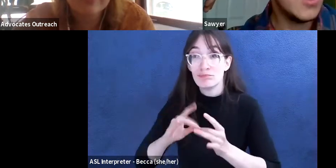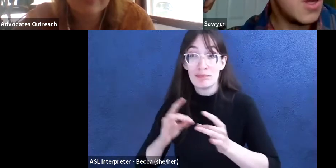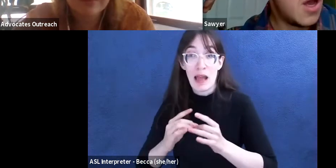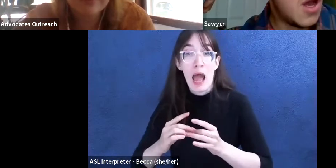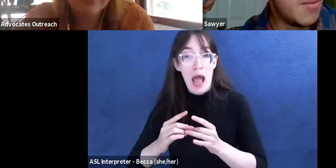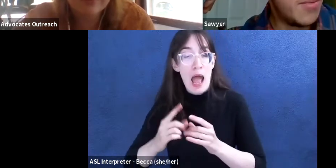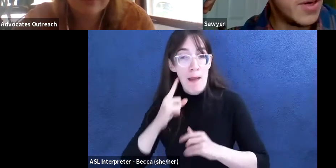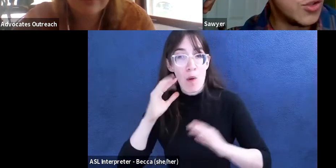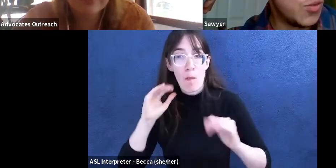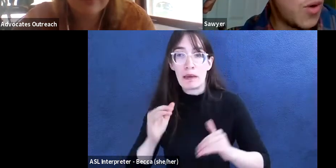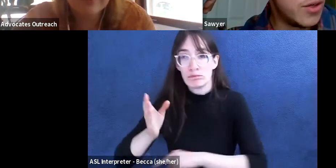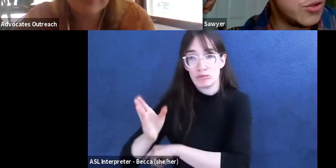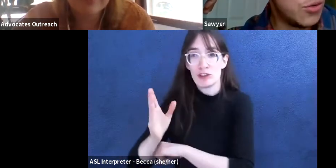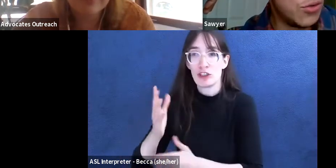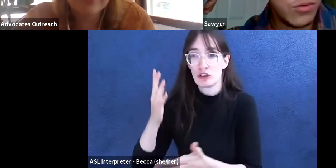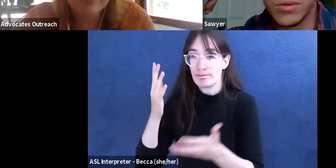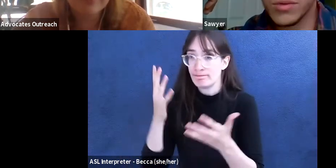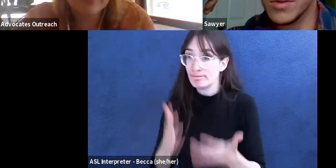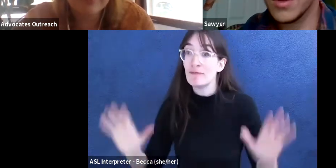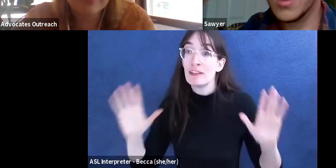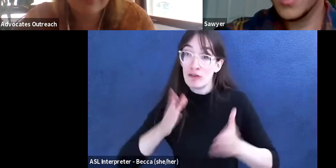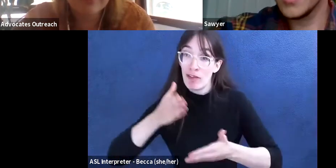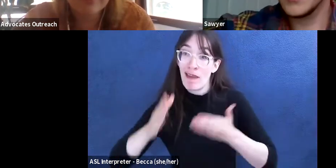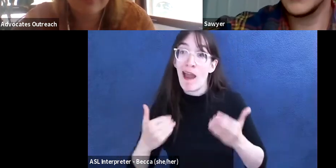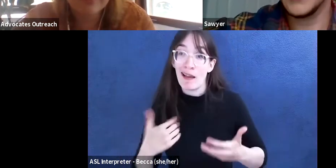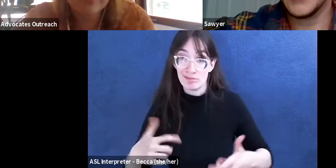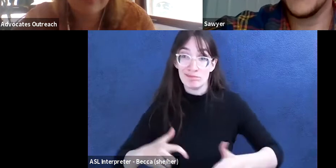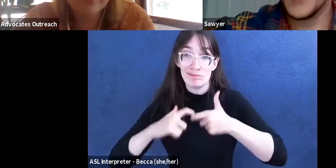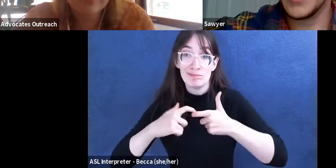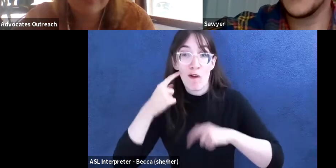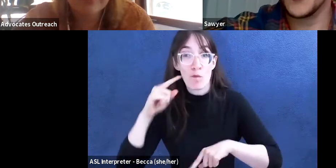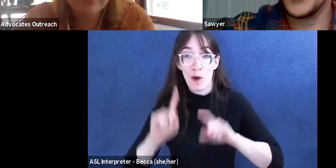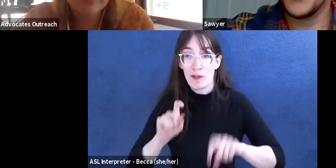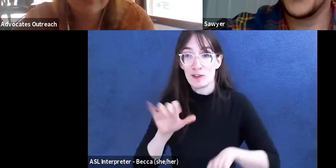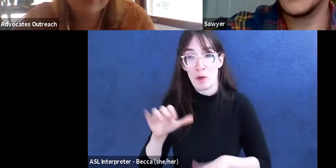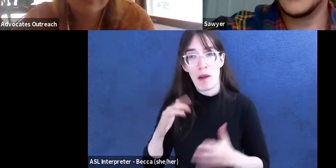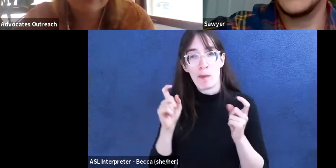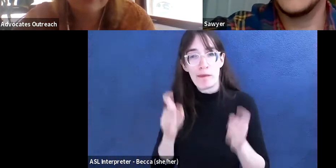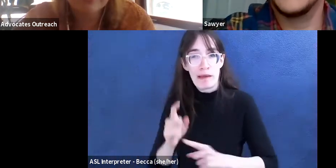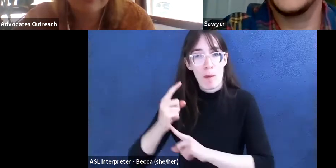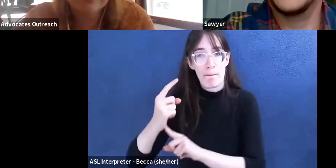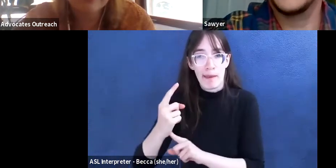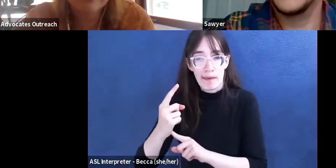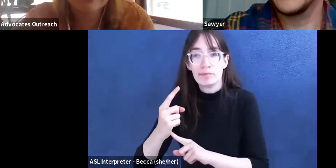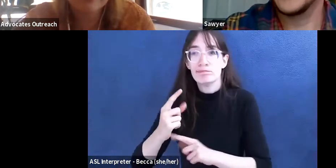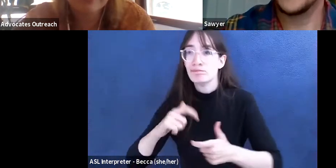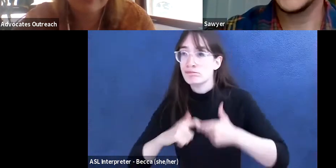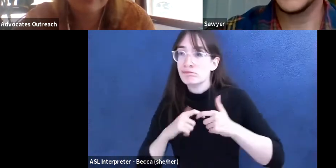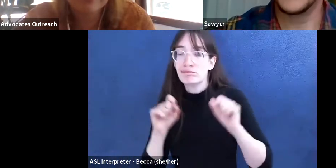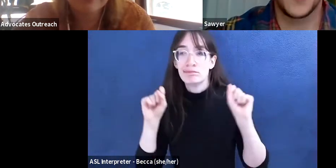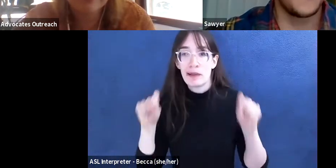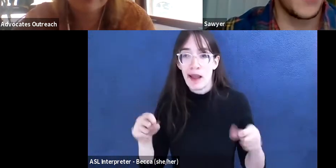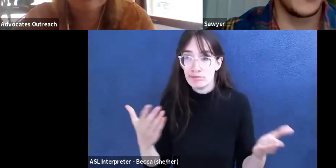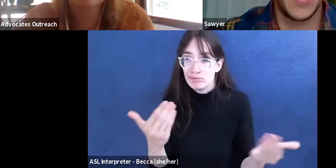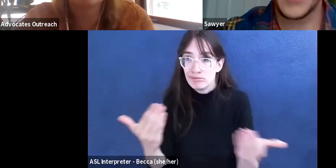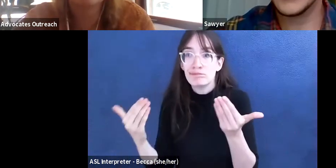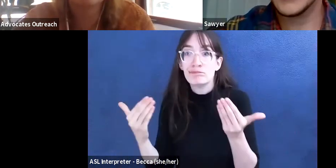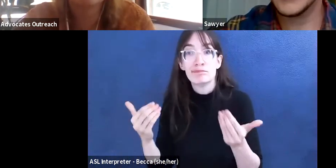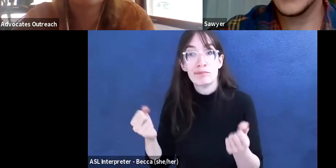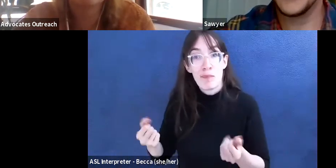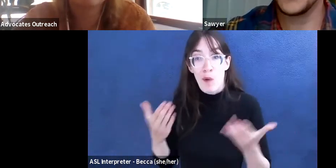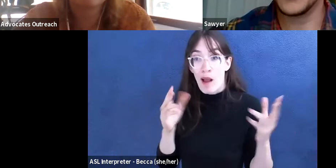pictures for young kids is that, it's like, it's got these drawings where there's kids who are naked, but it's also